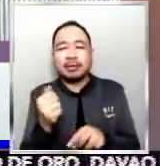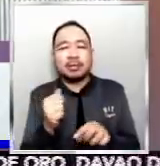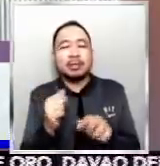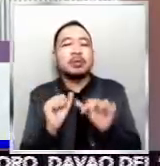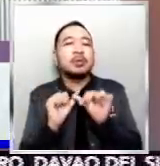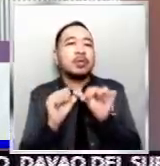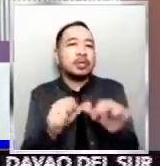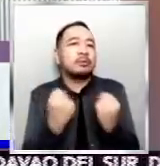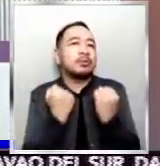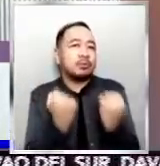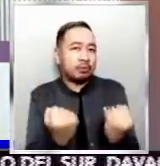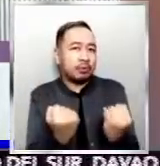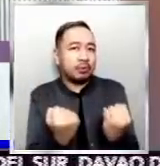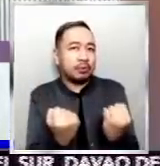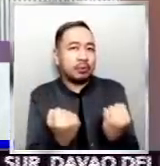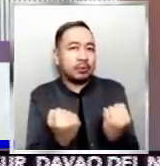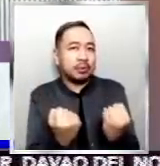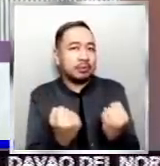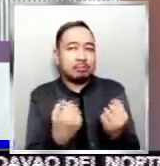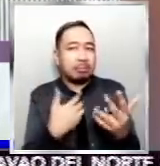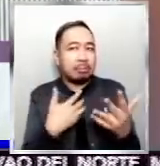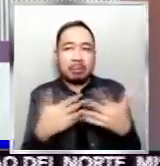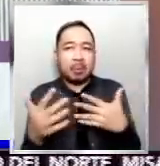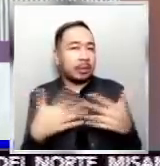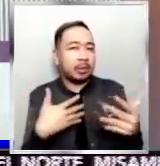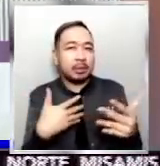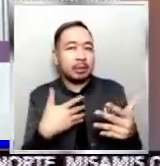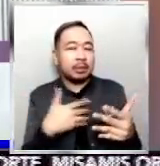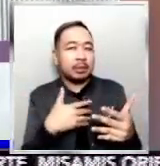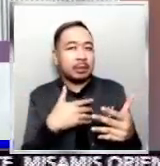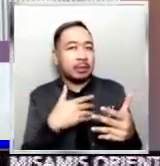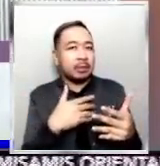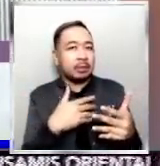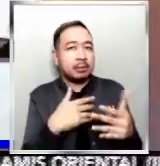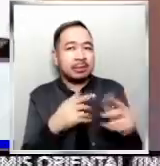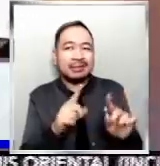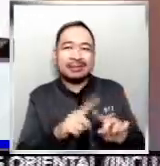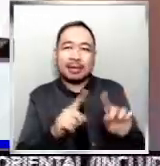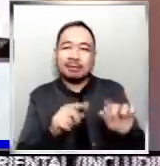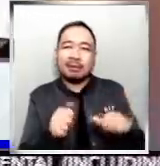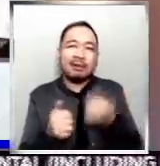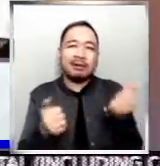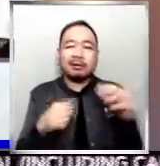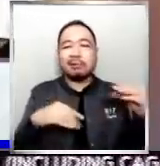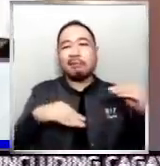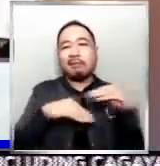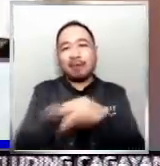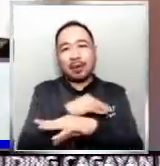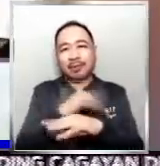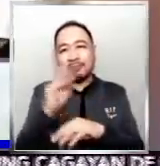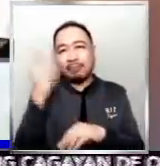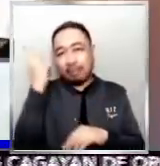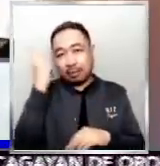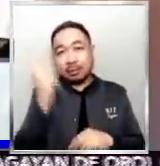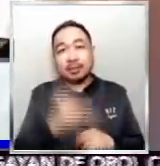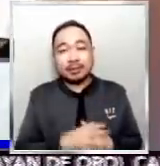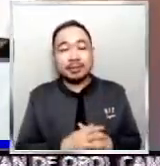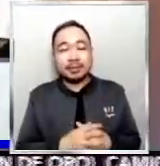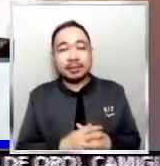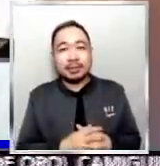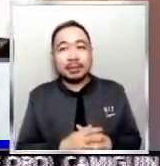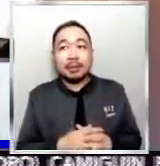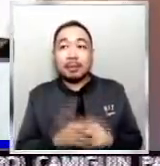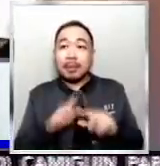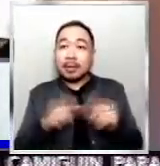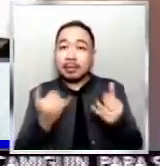strong notwithstanding the external circumstances. No? Politically speaking, Mayor Sara has